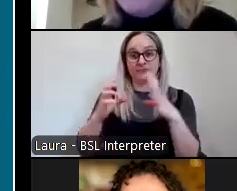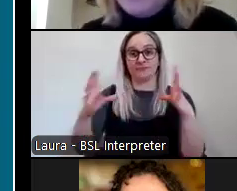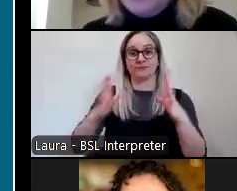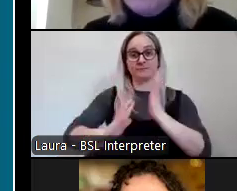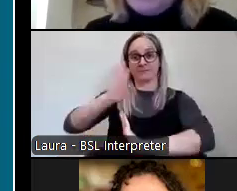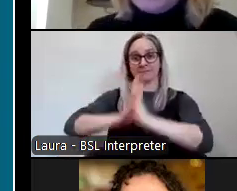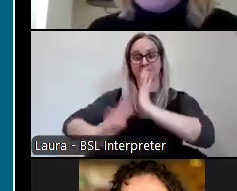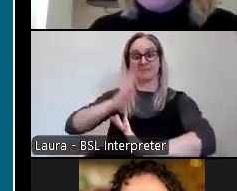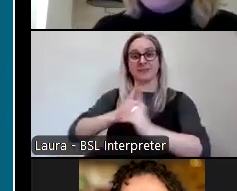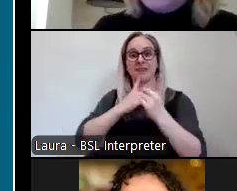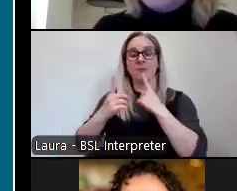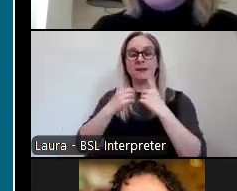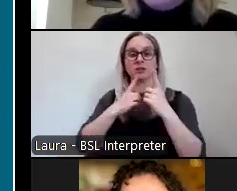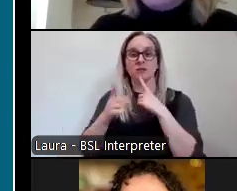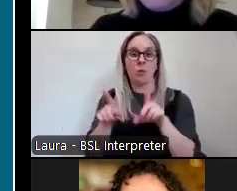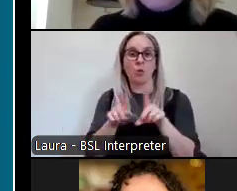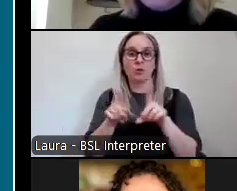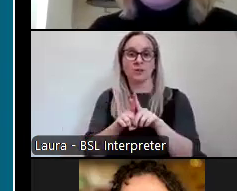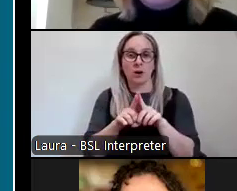like that available on request.